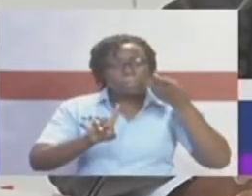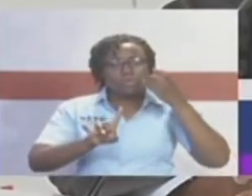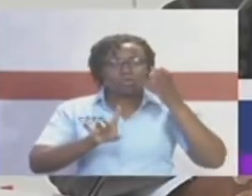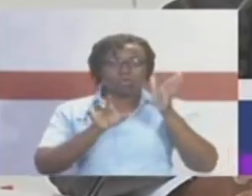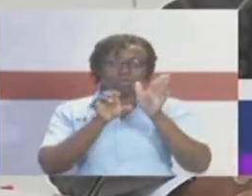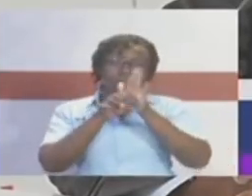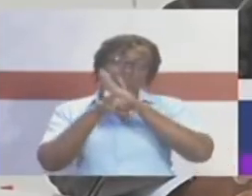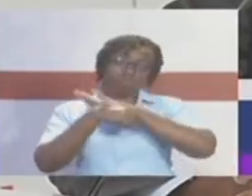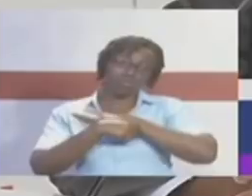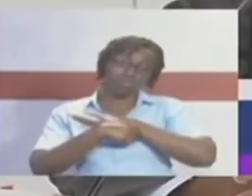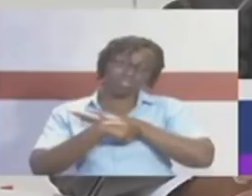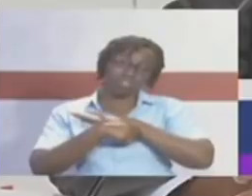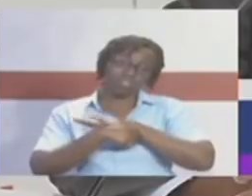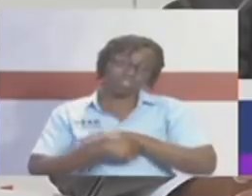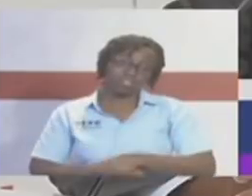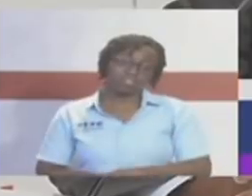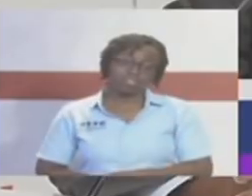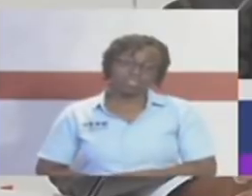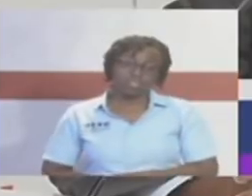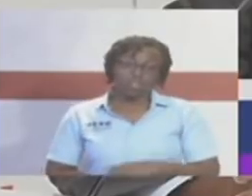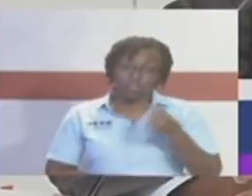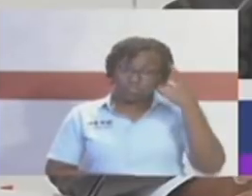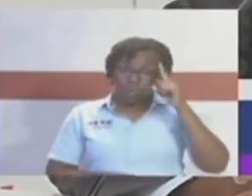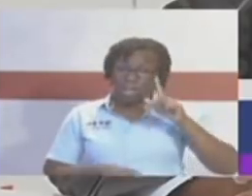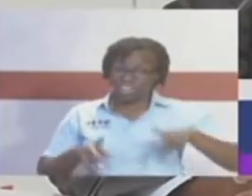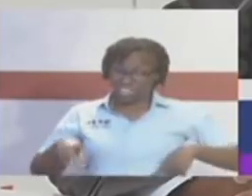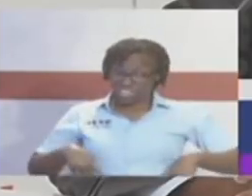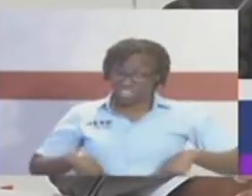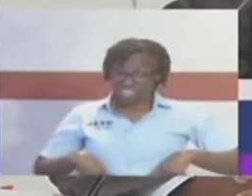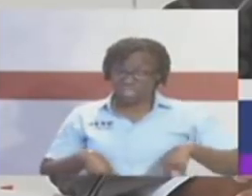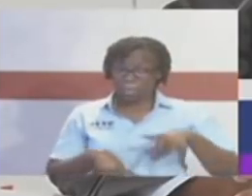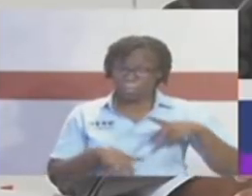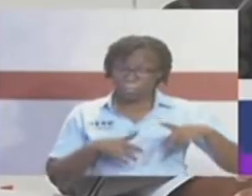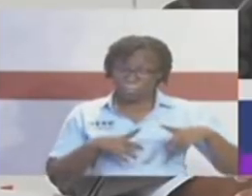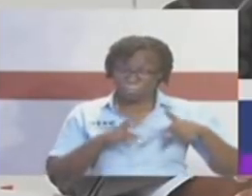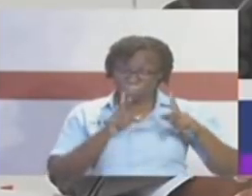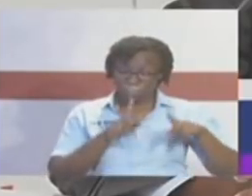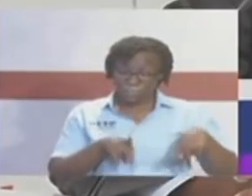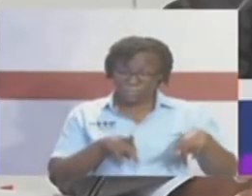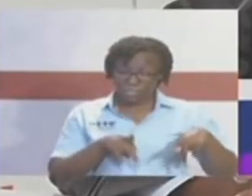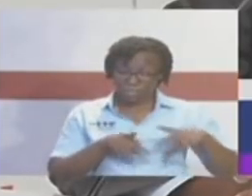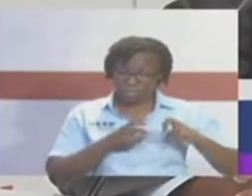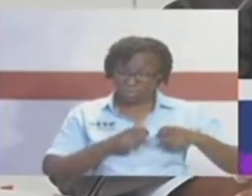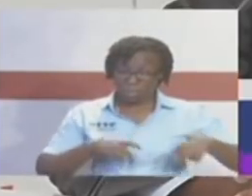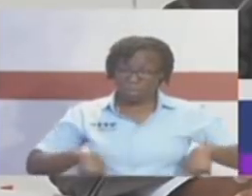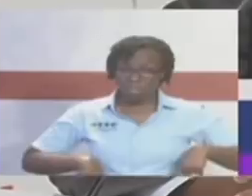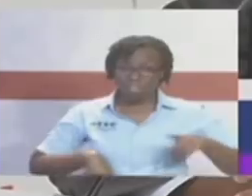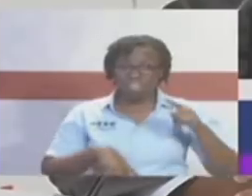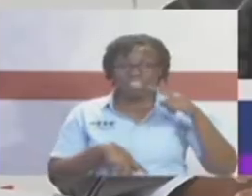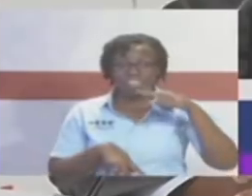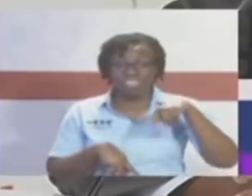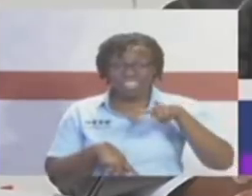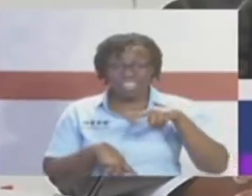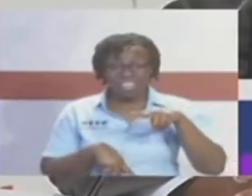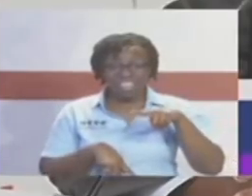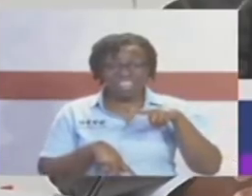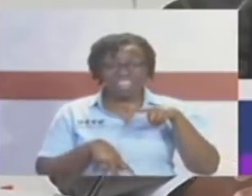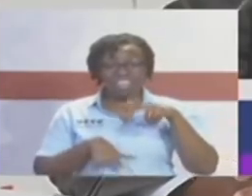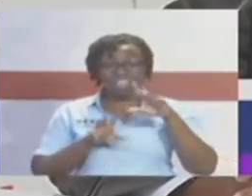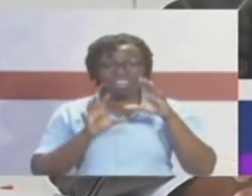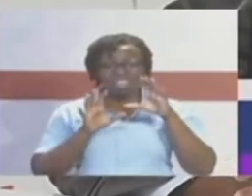So for a kidney or dialysis patient, the chances of dying of COVID is